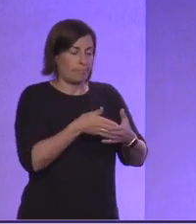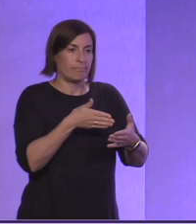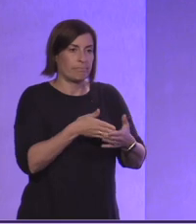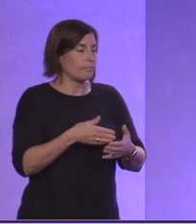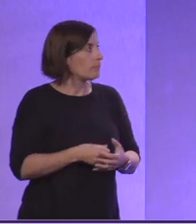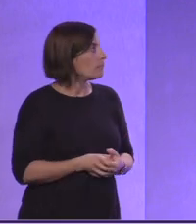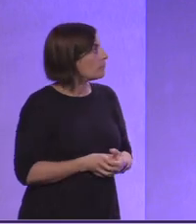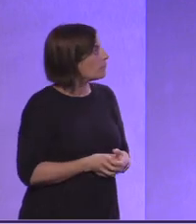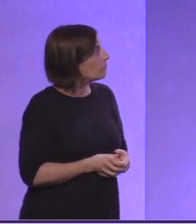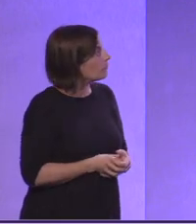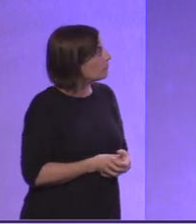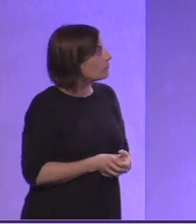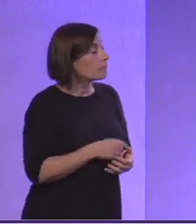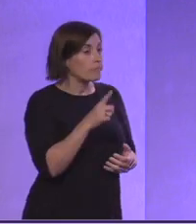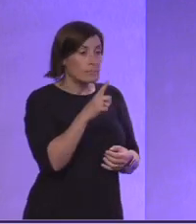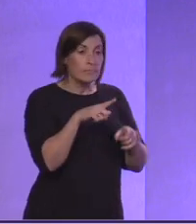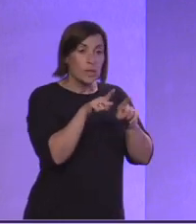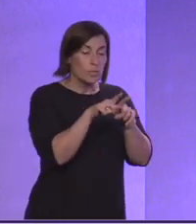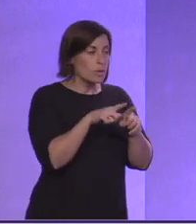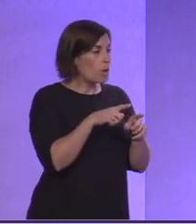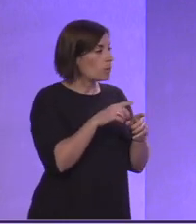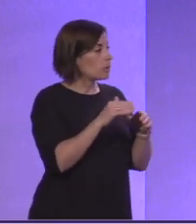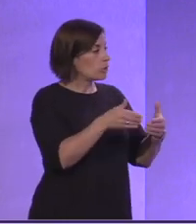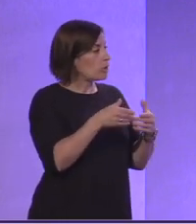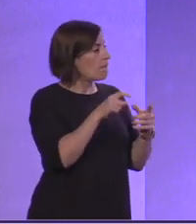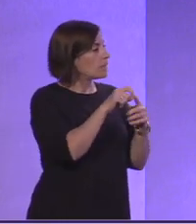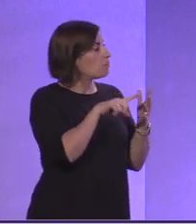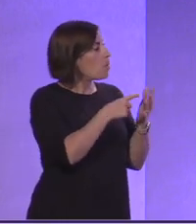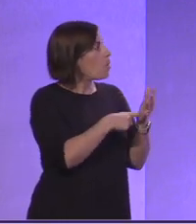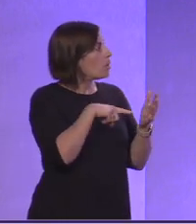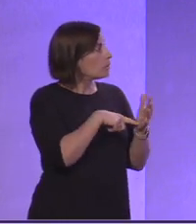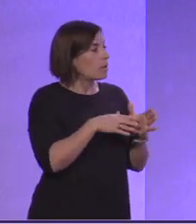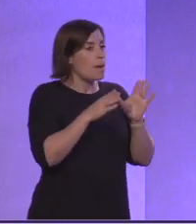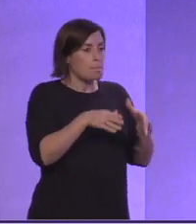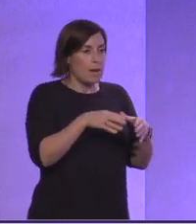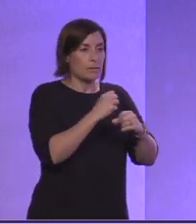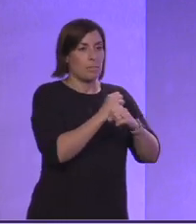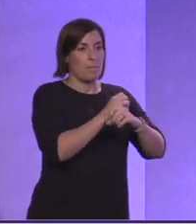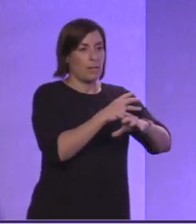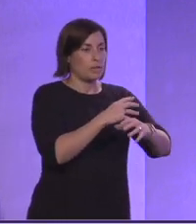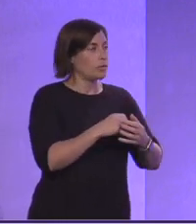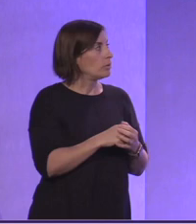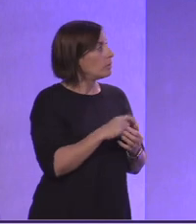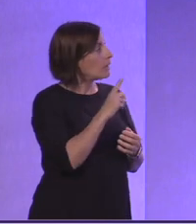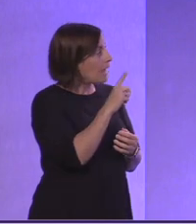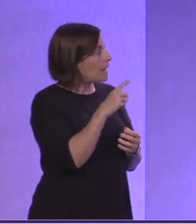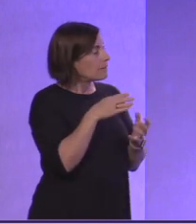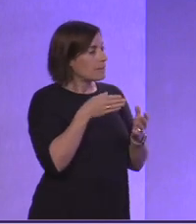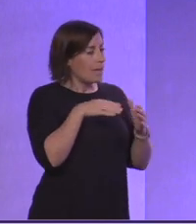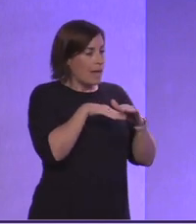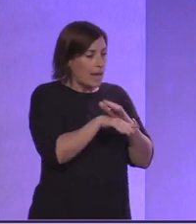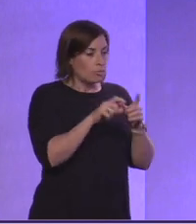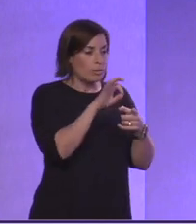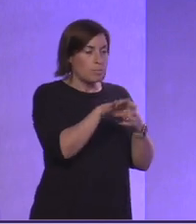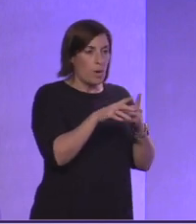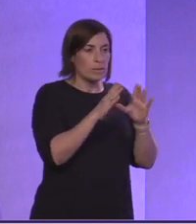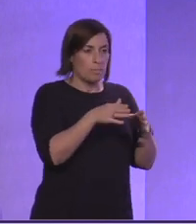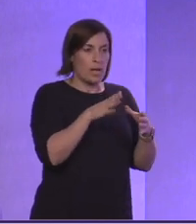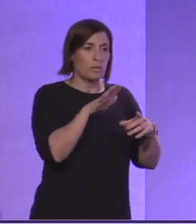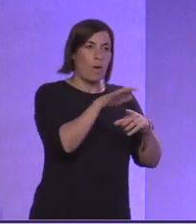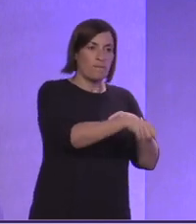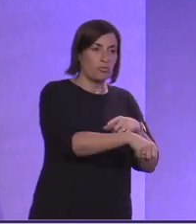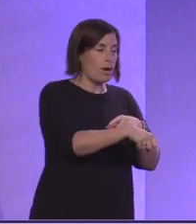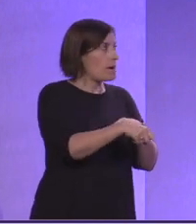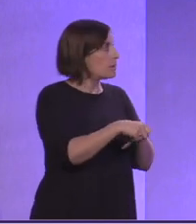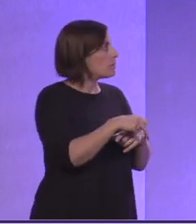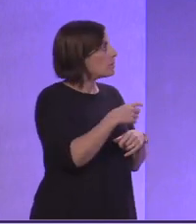You also need to publish the service ports, because it's not done by default unless you do an up. And you also have to override the entry point so that we get a shell. So for Alpine, I'll use